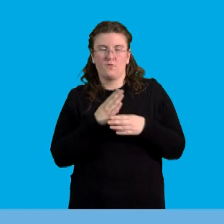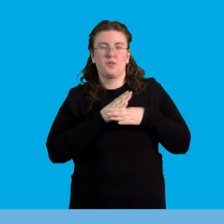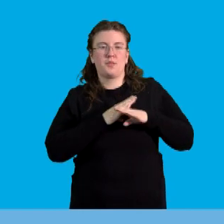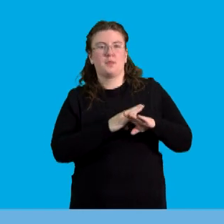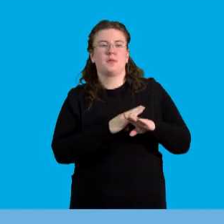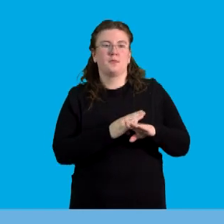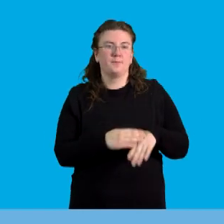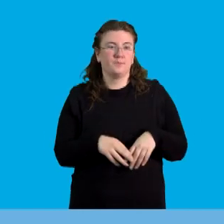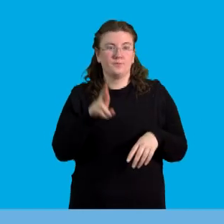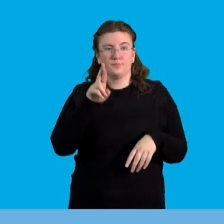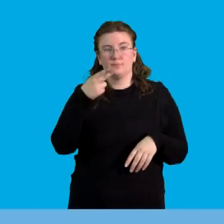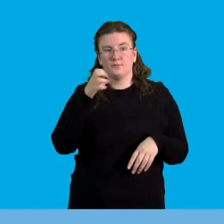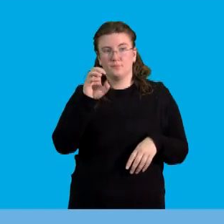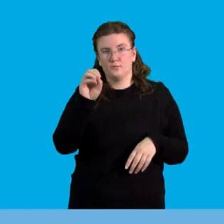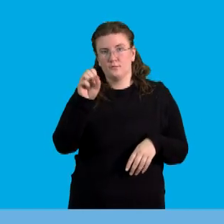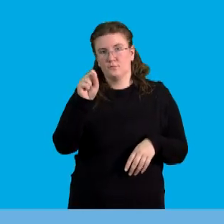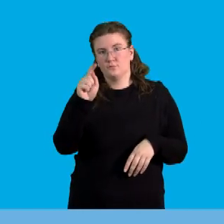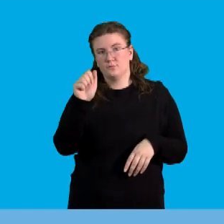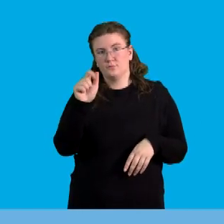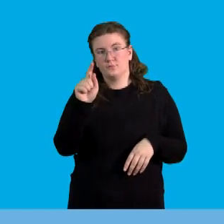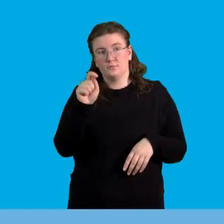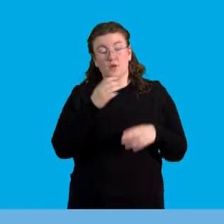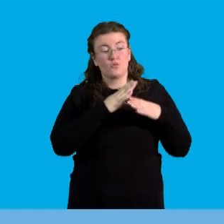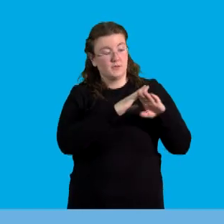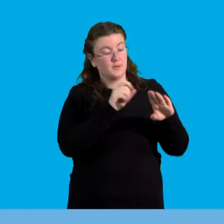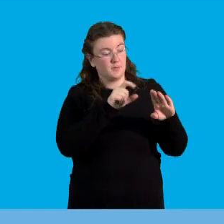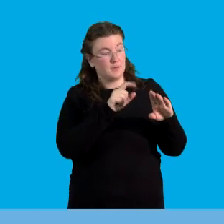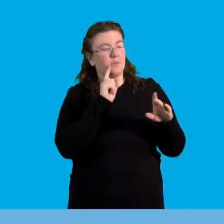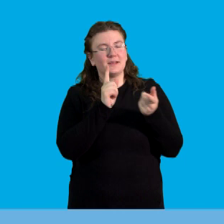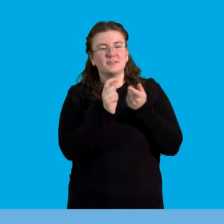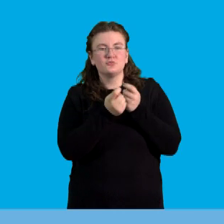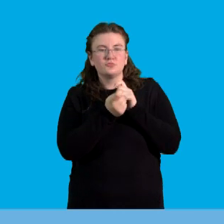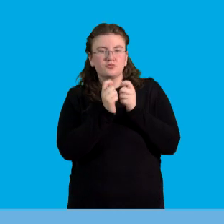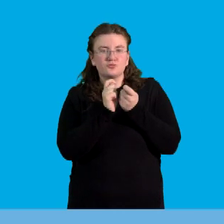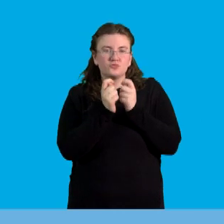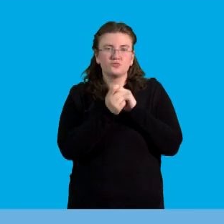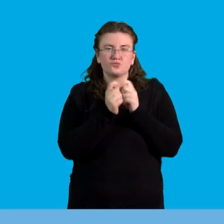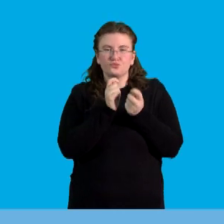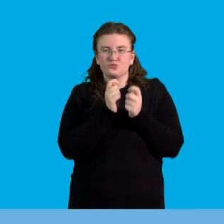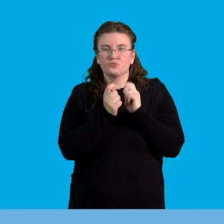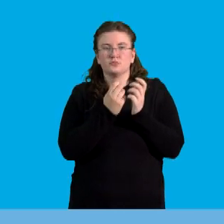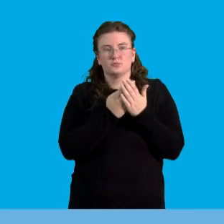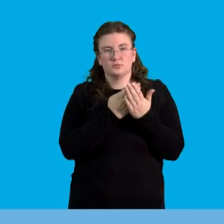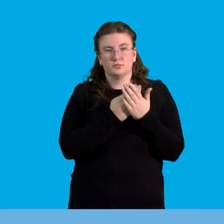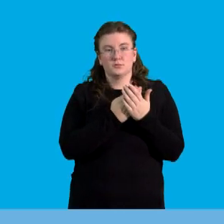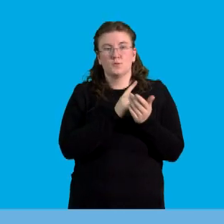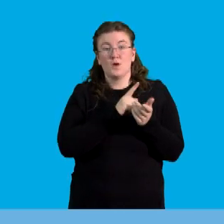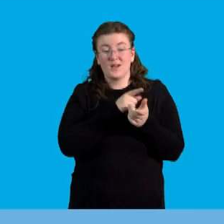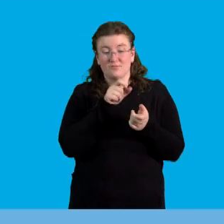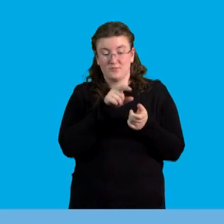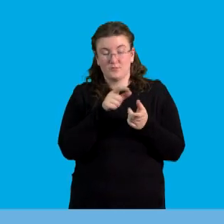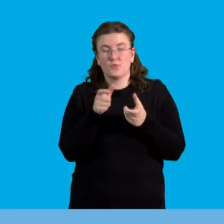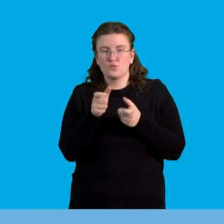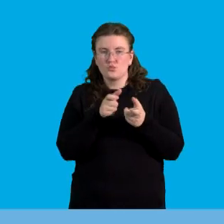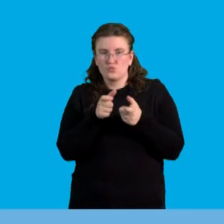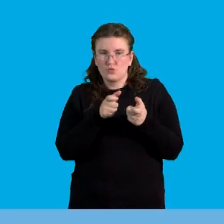circuit. Whereas a rheostat now, that's now a variable resistor. And we are saying that a variable resistor, it is going to